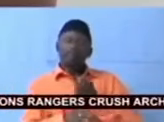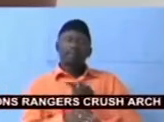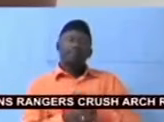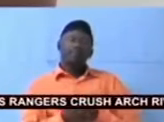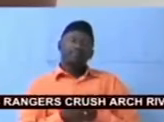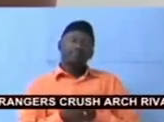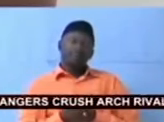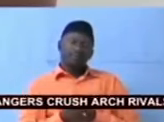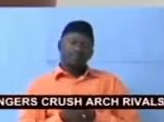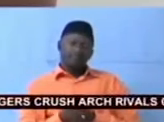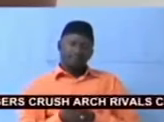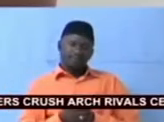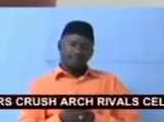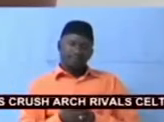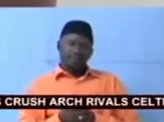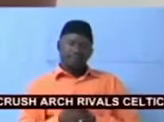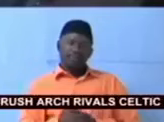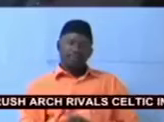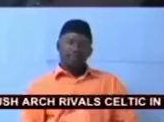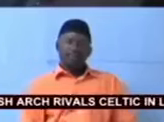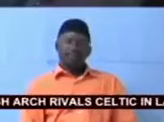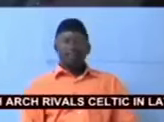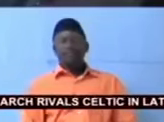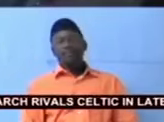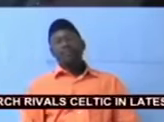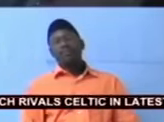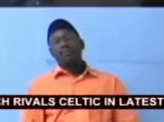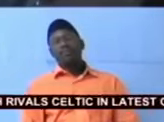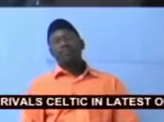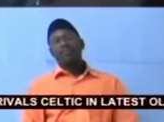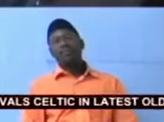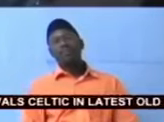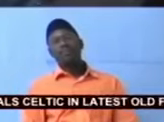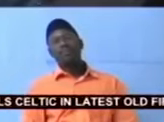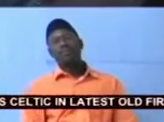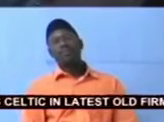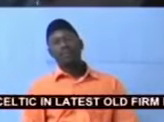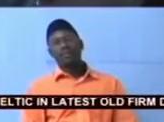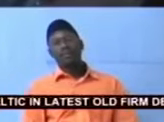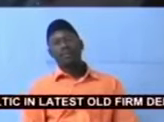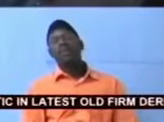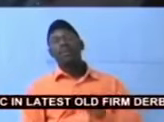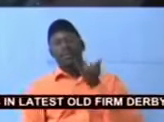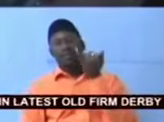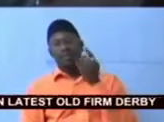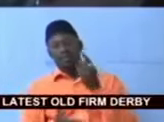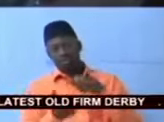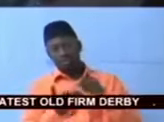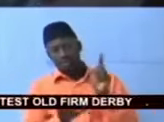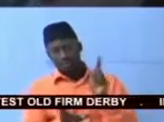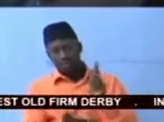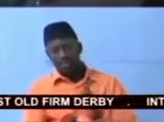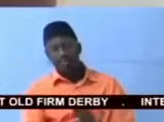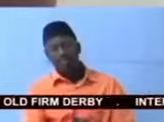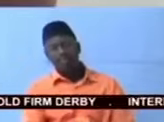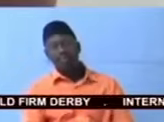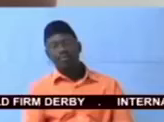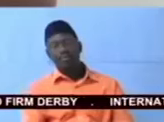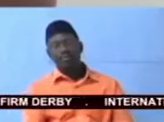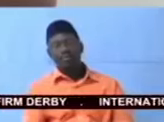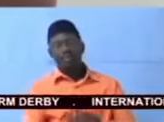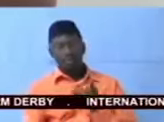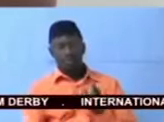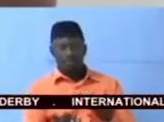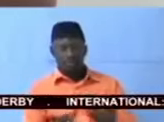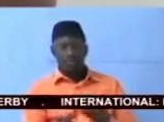ko dafa melni dang doon ar koku nga xamné mom lañ tuumal. That's correct. Well, non la. And you have just told the commission that there